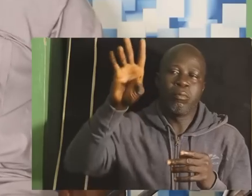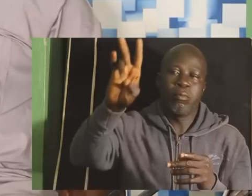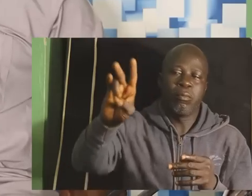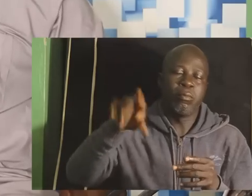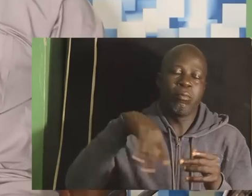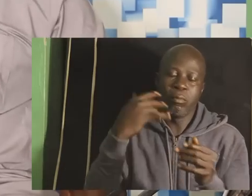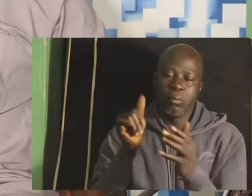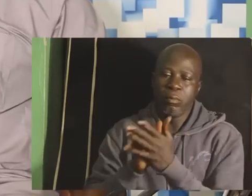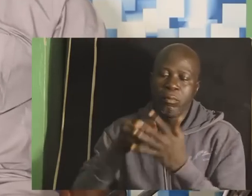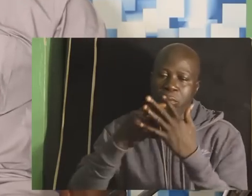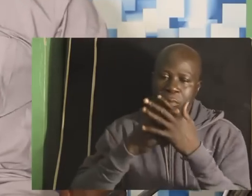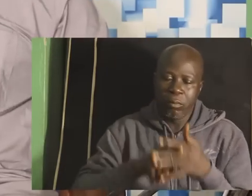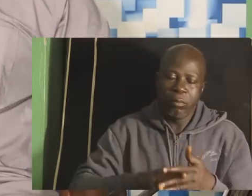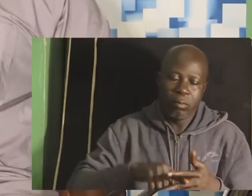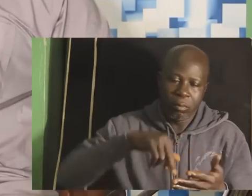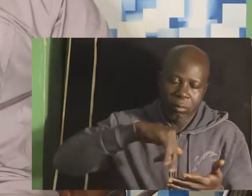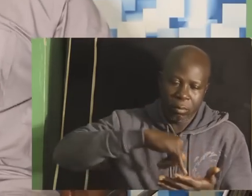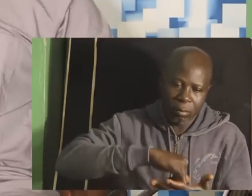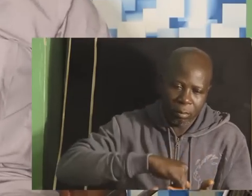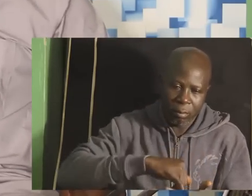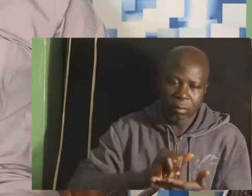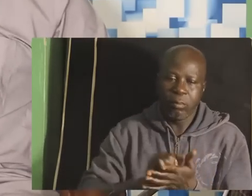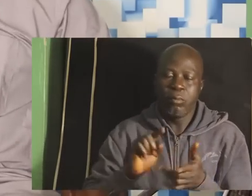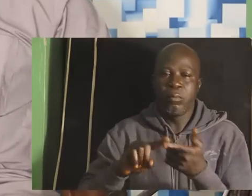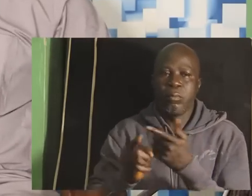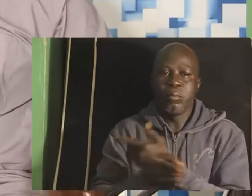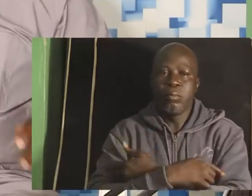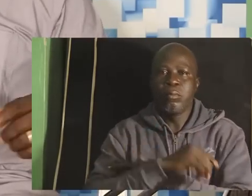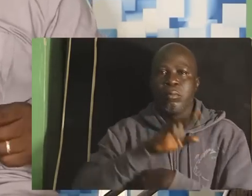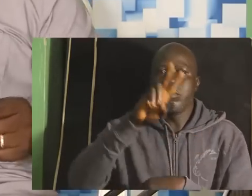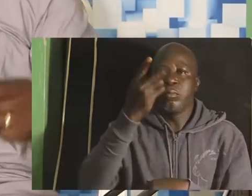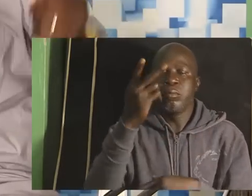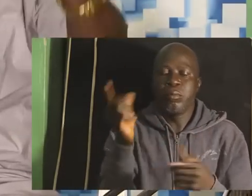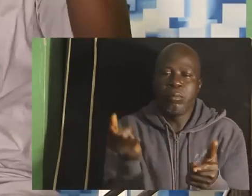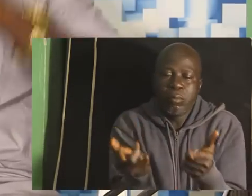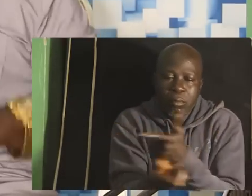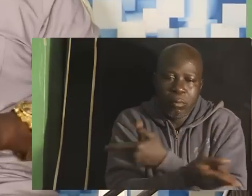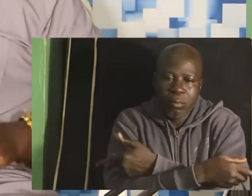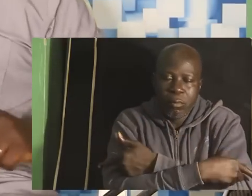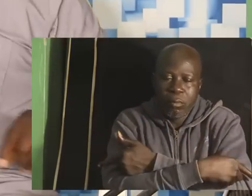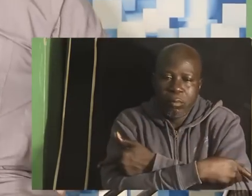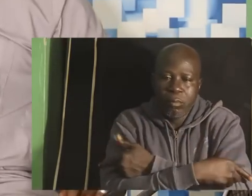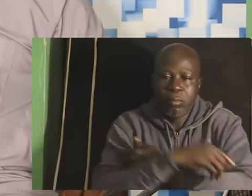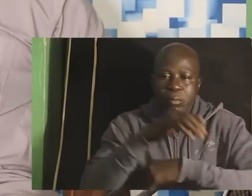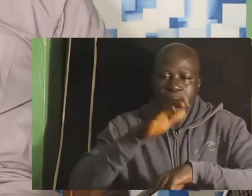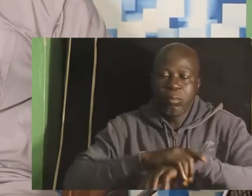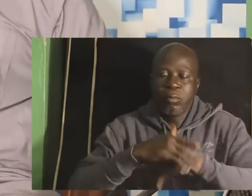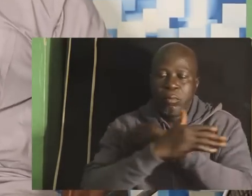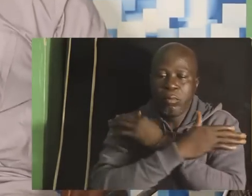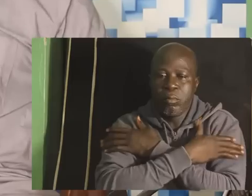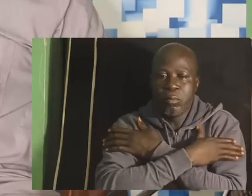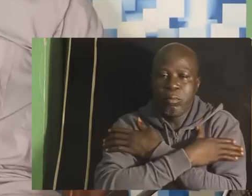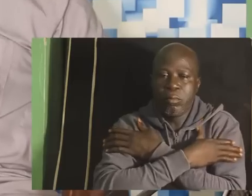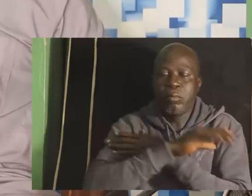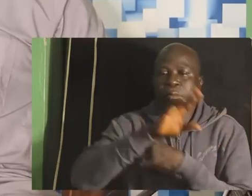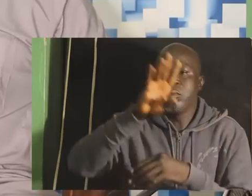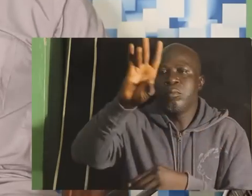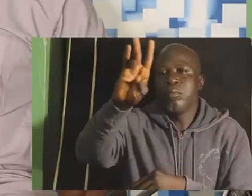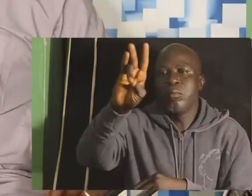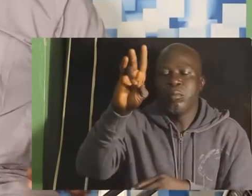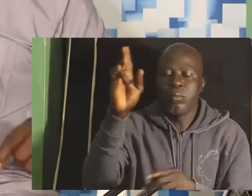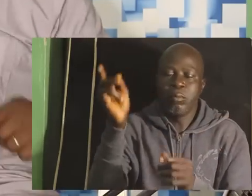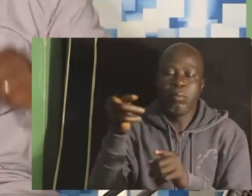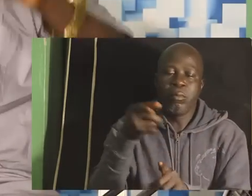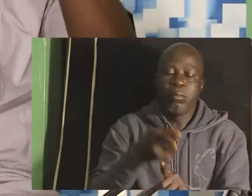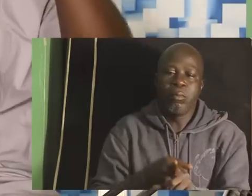die mule established it now oni ojo keji today the second day ojo Sunday osu keje the